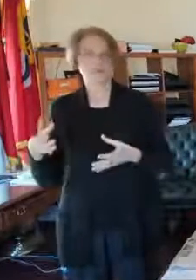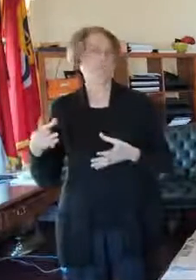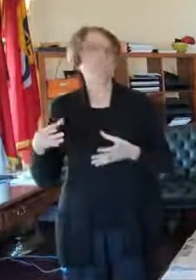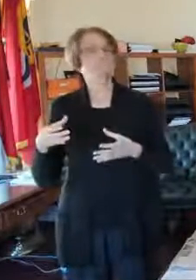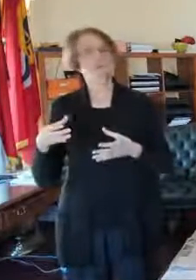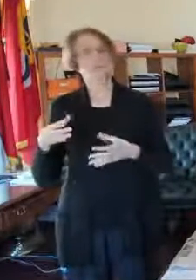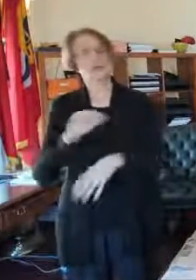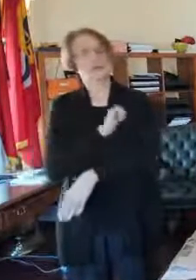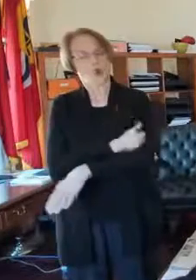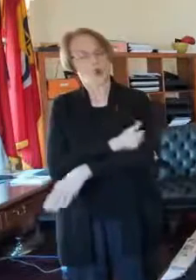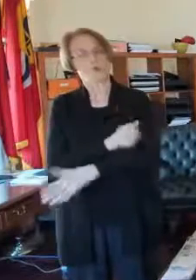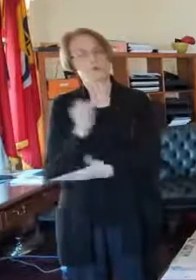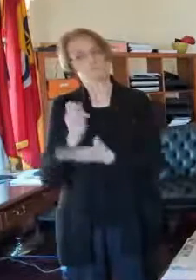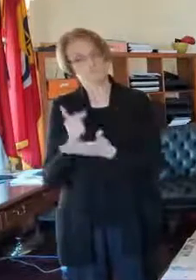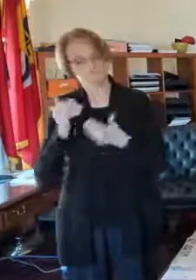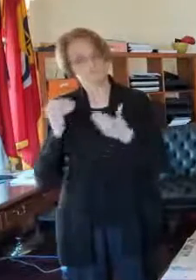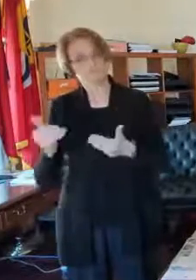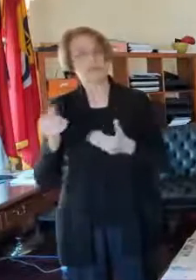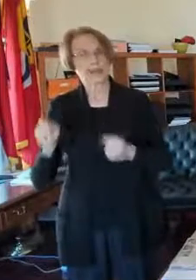the vaccination.